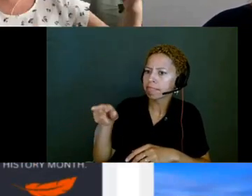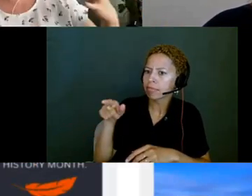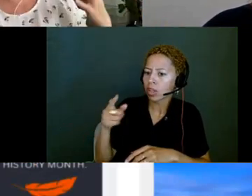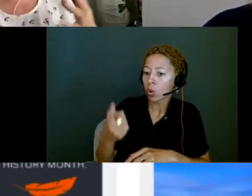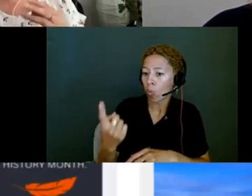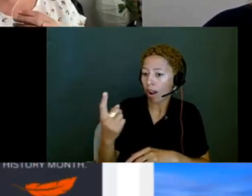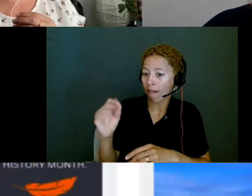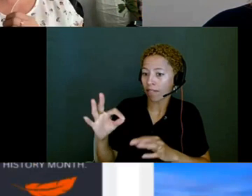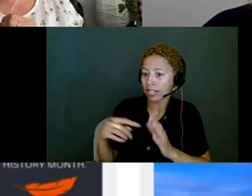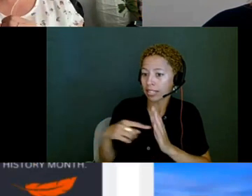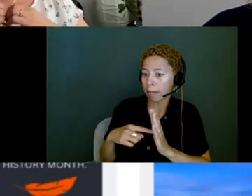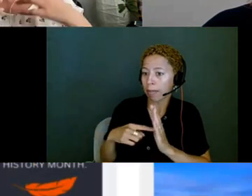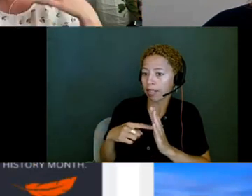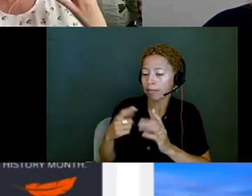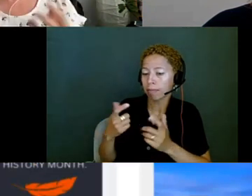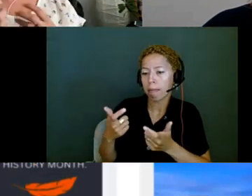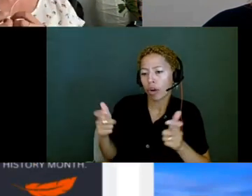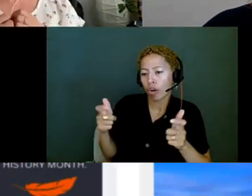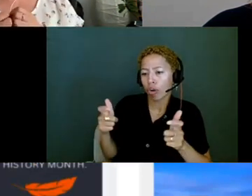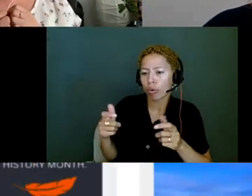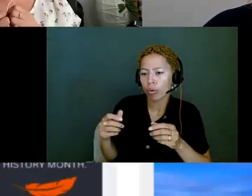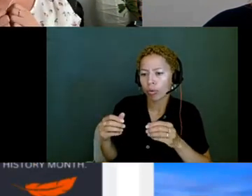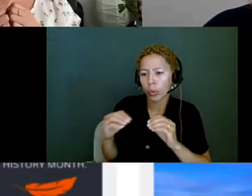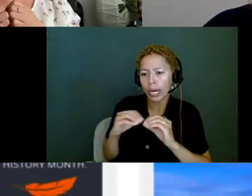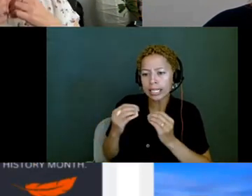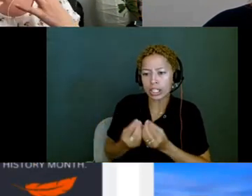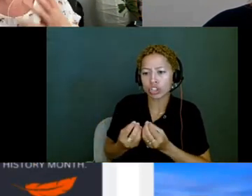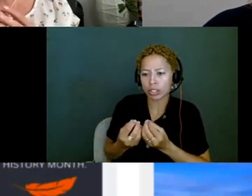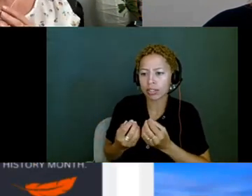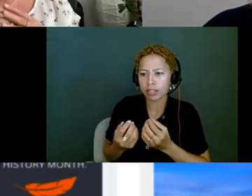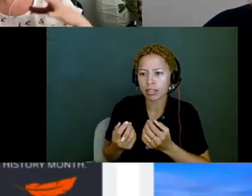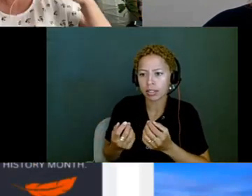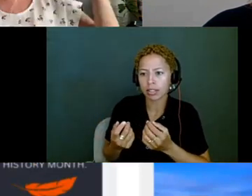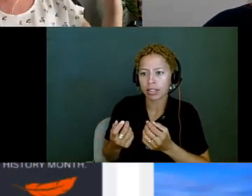of bigger organizations, and how long may it take to